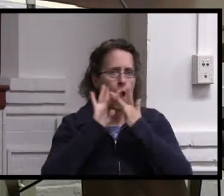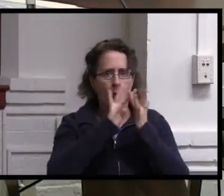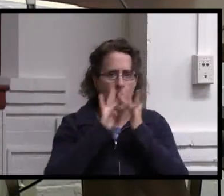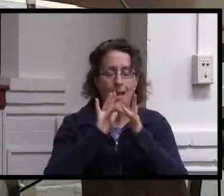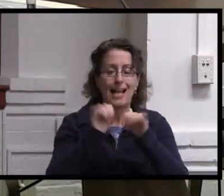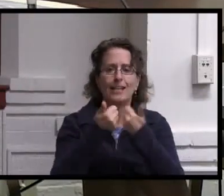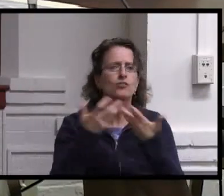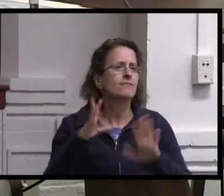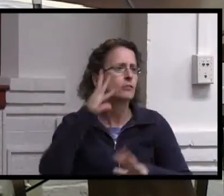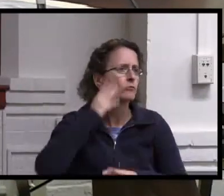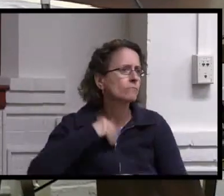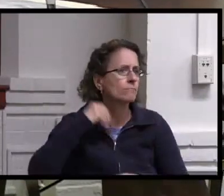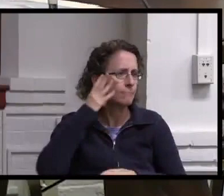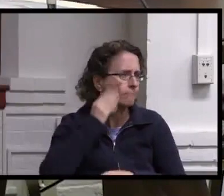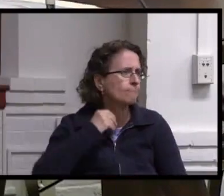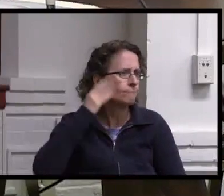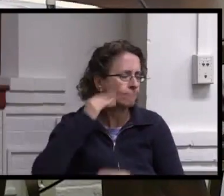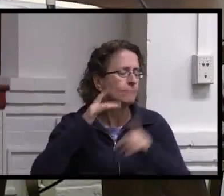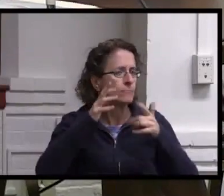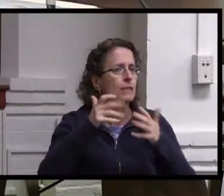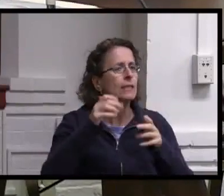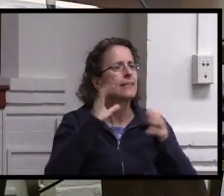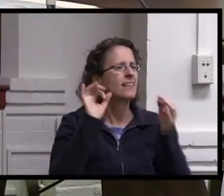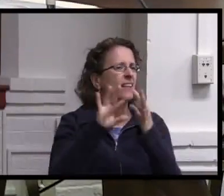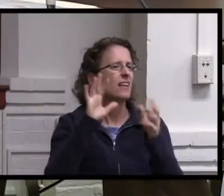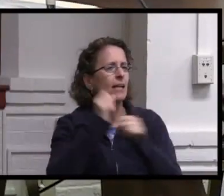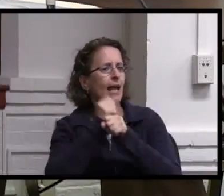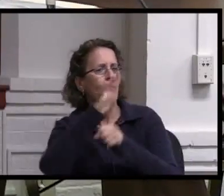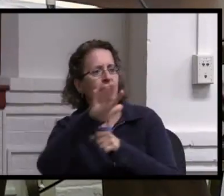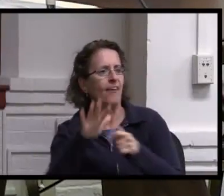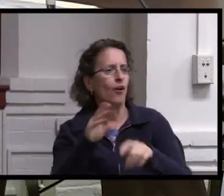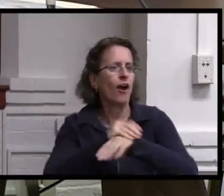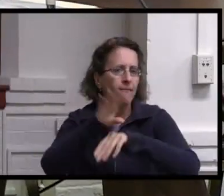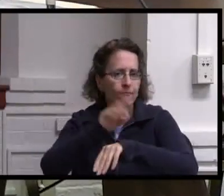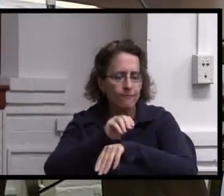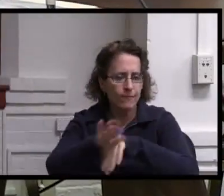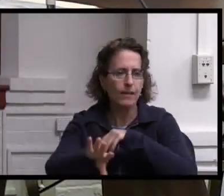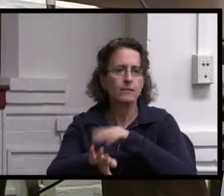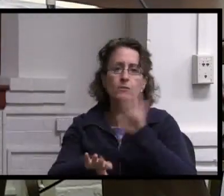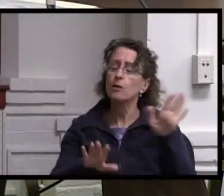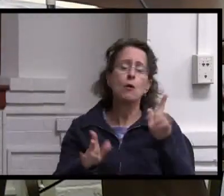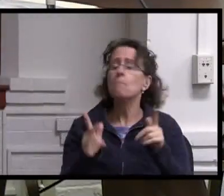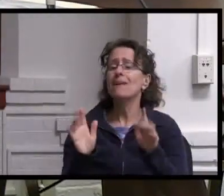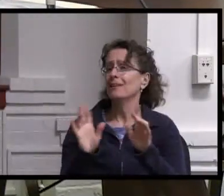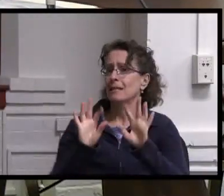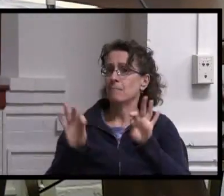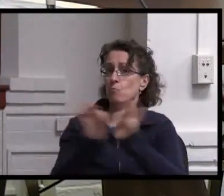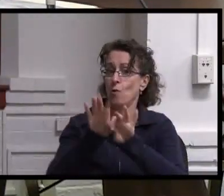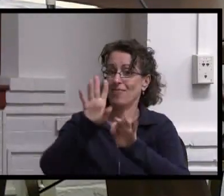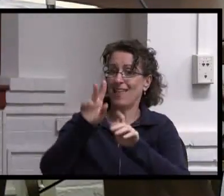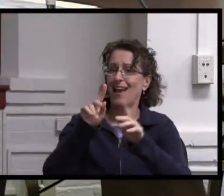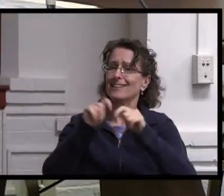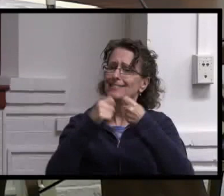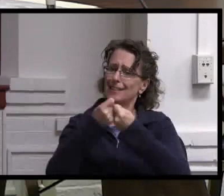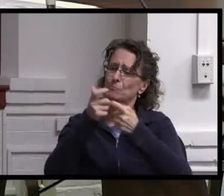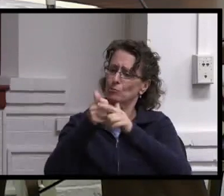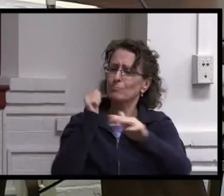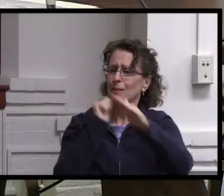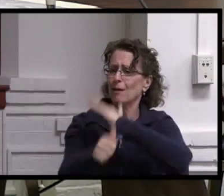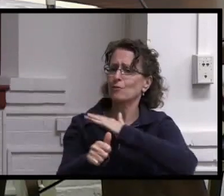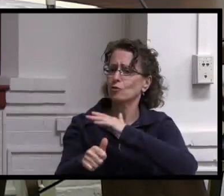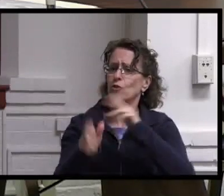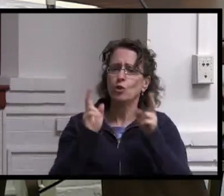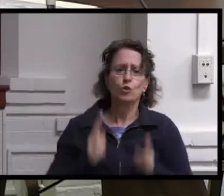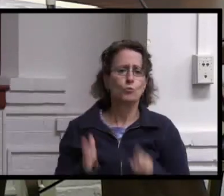can do it. And then ultimately, it should fall under a social service agency that handles this, because